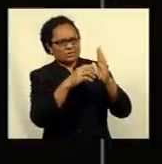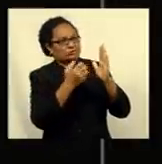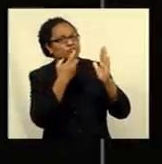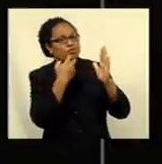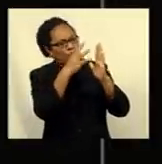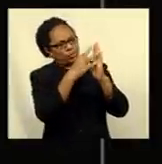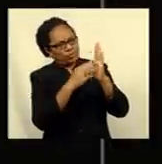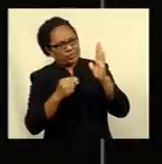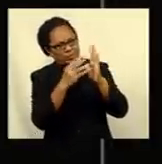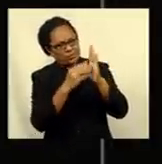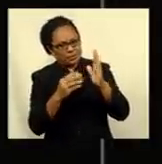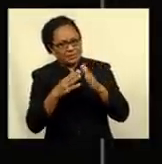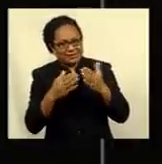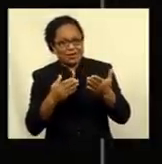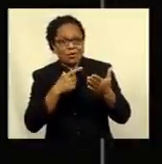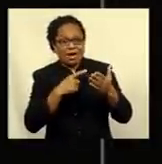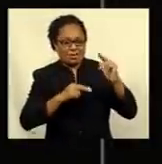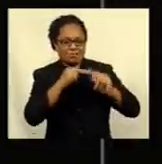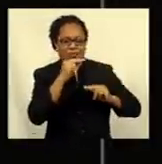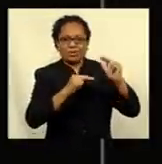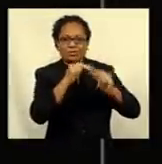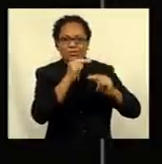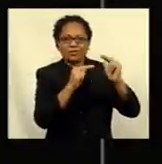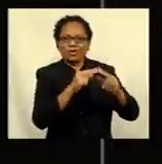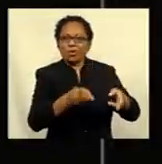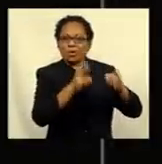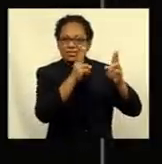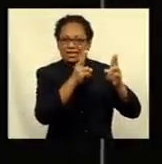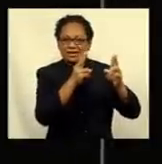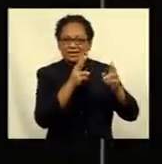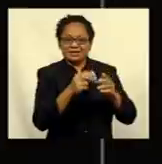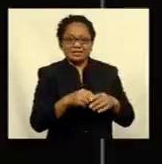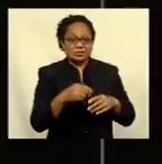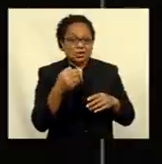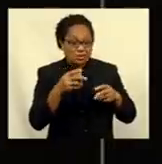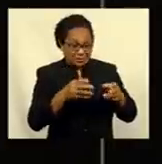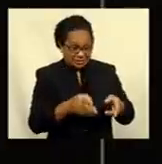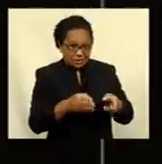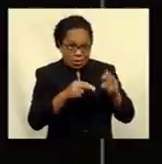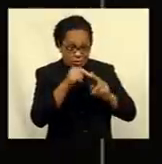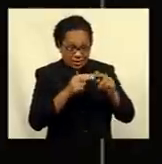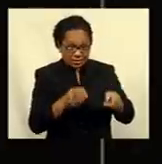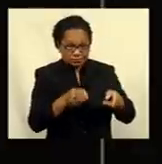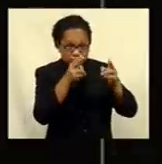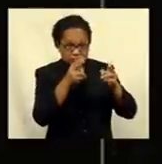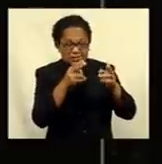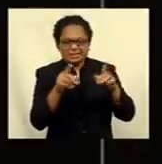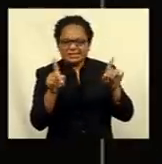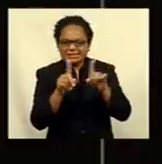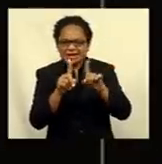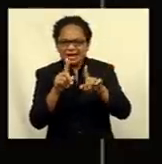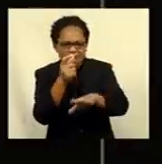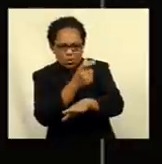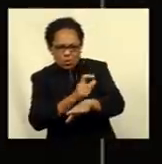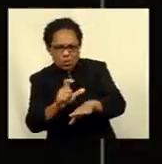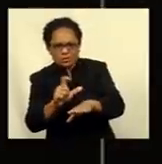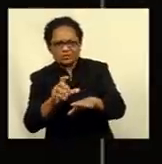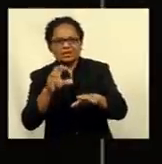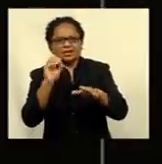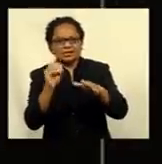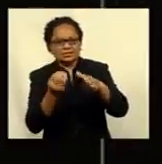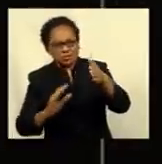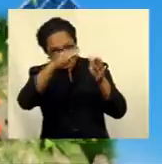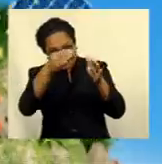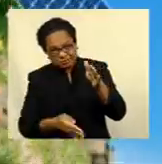country. Luxury hotels are built close to a once untouched shoreline, taking away land and eroding well-worn